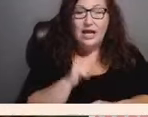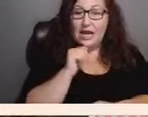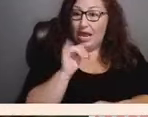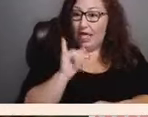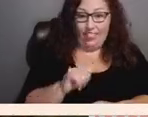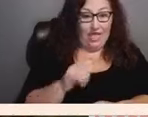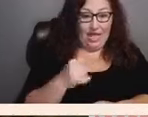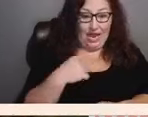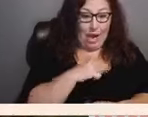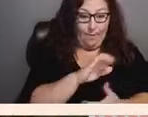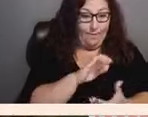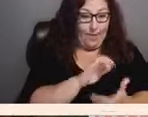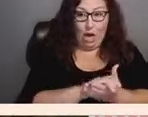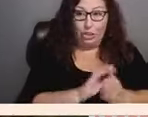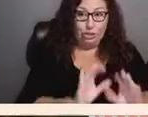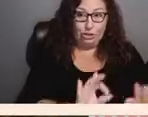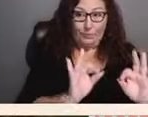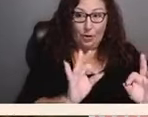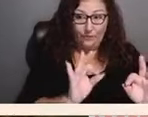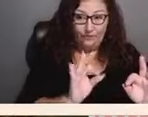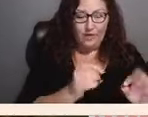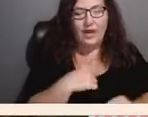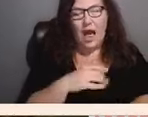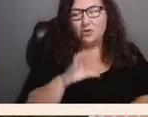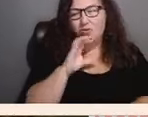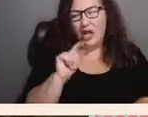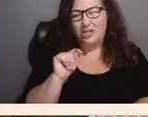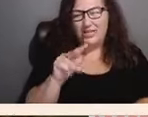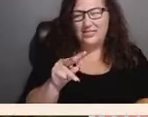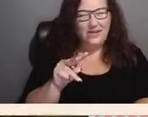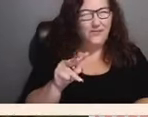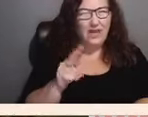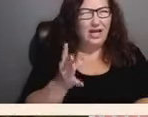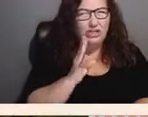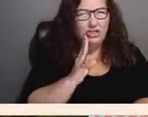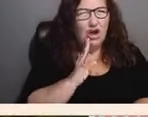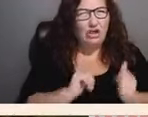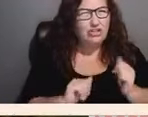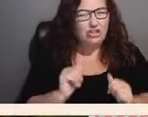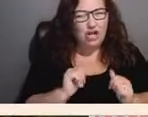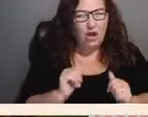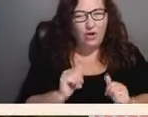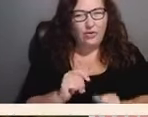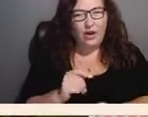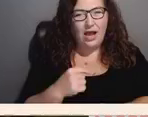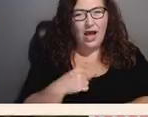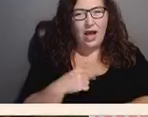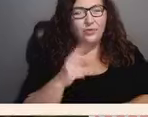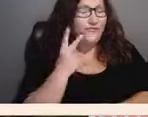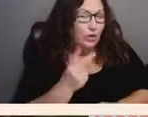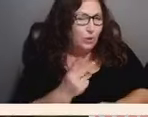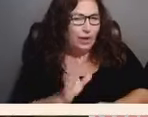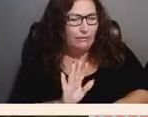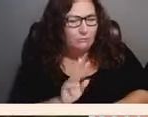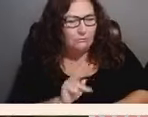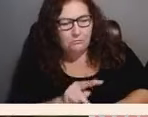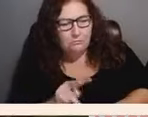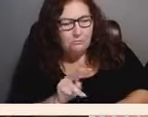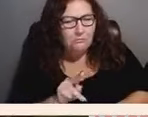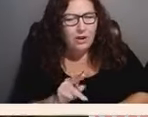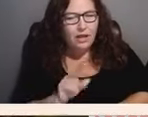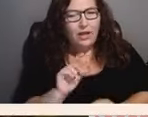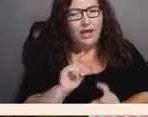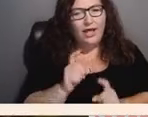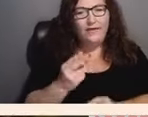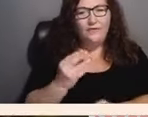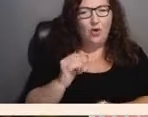so perfect. I was watching the TV on some talk show. I was taking a view of it, kind of give you a hint of the talk show. But you know what, they